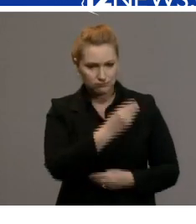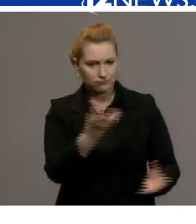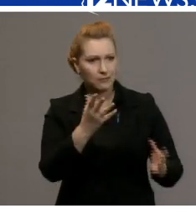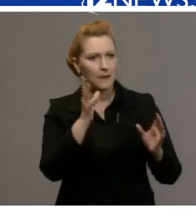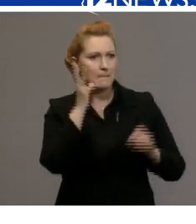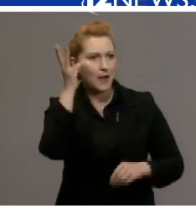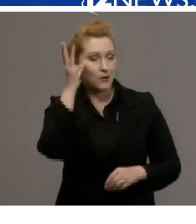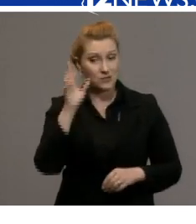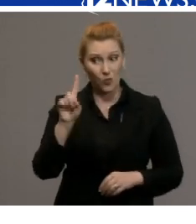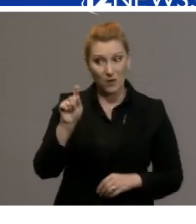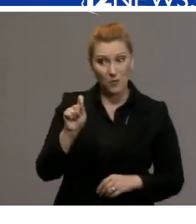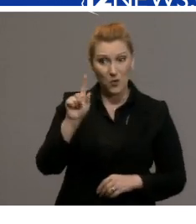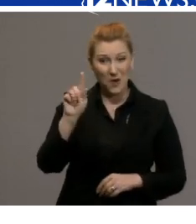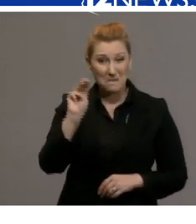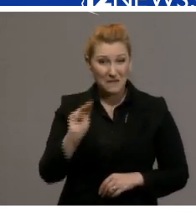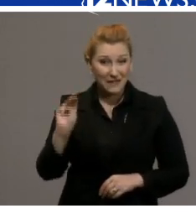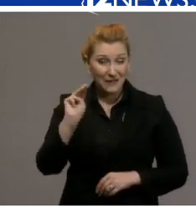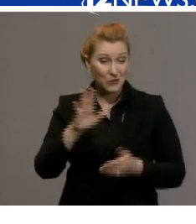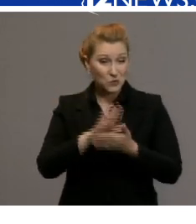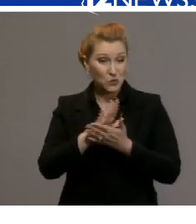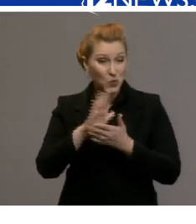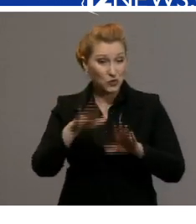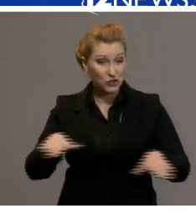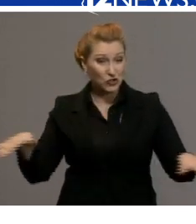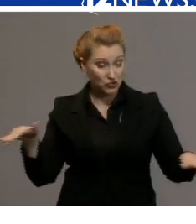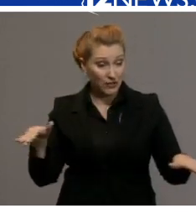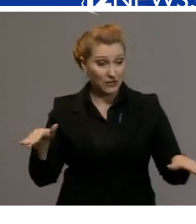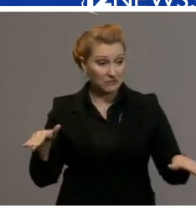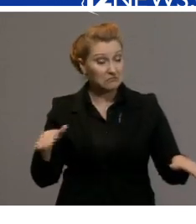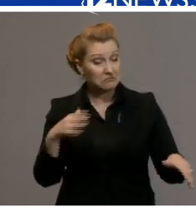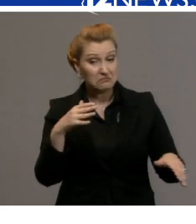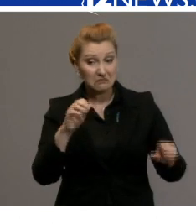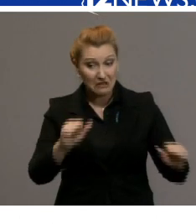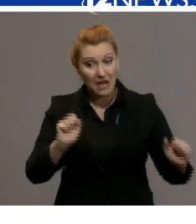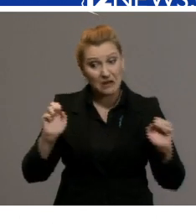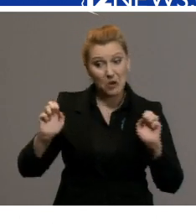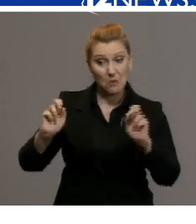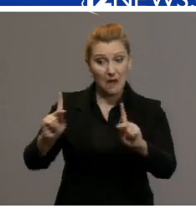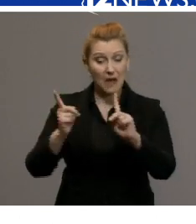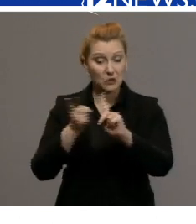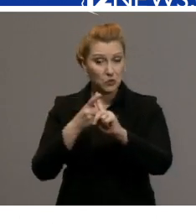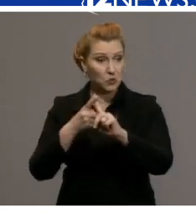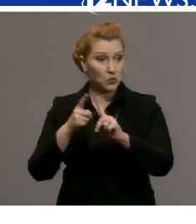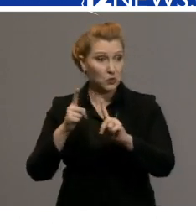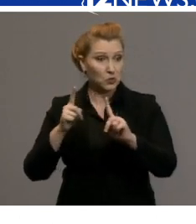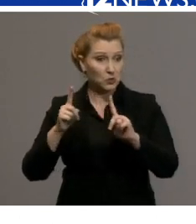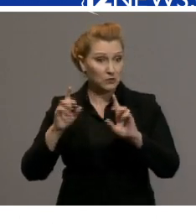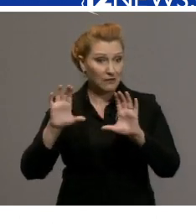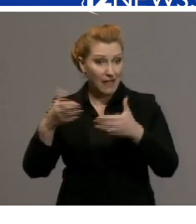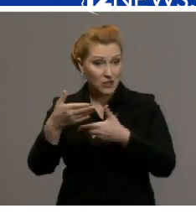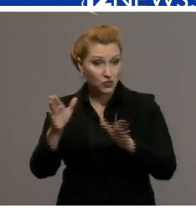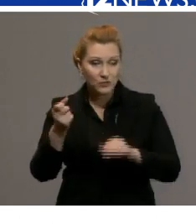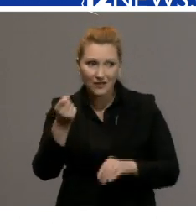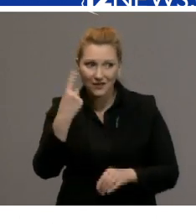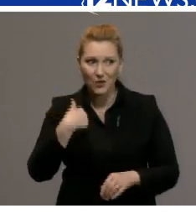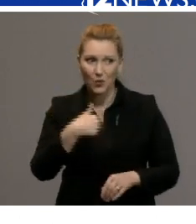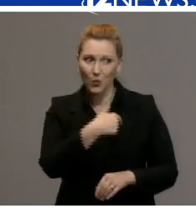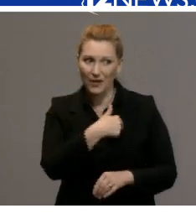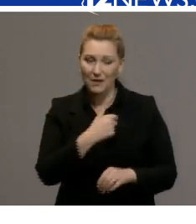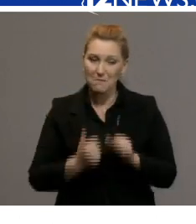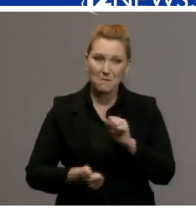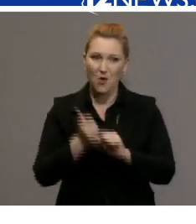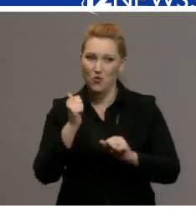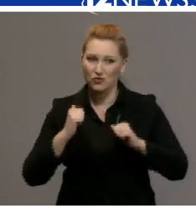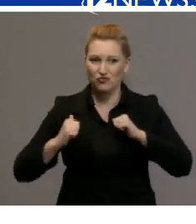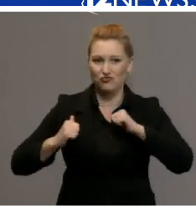to schools when we have the most crowded classrooms in the country in this state. That's an anticipatory thing. Why, and you and Dr. Chris